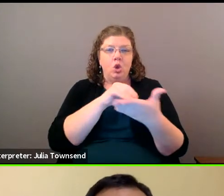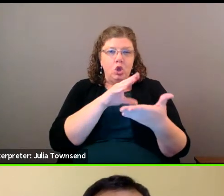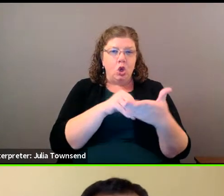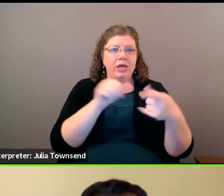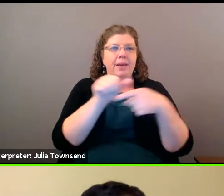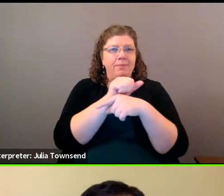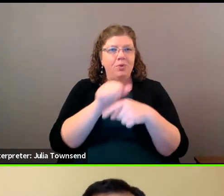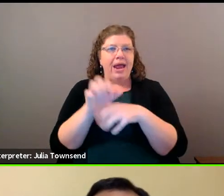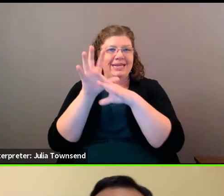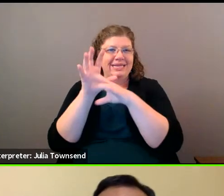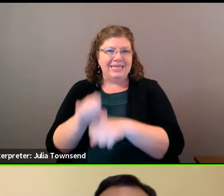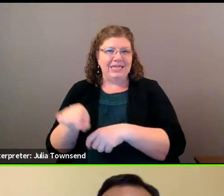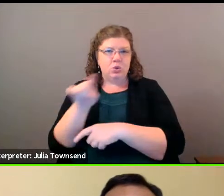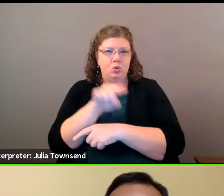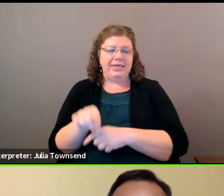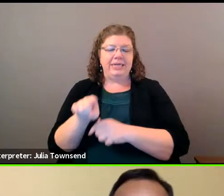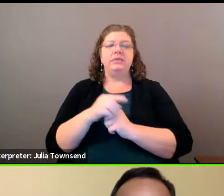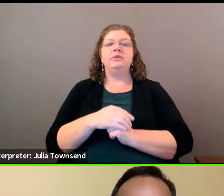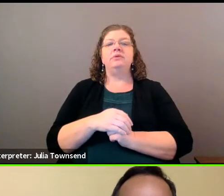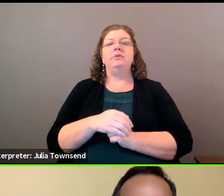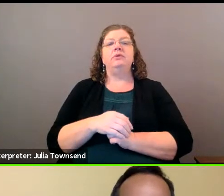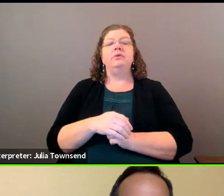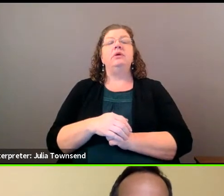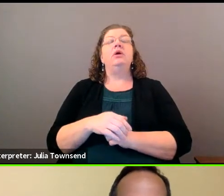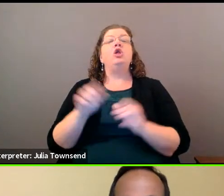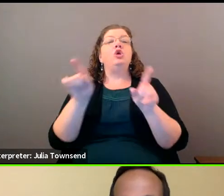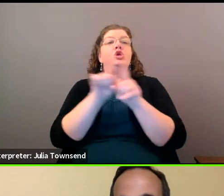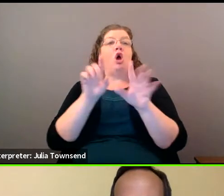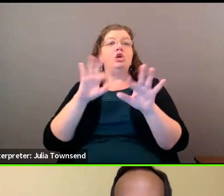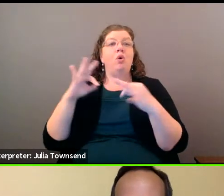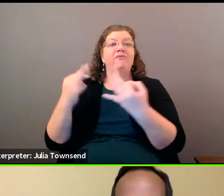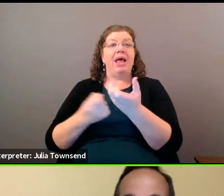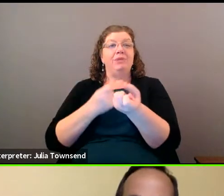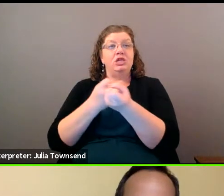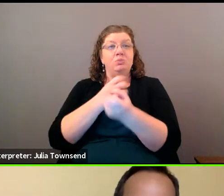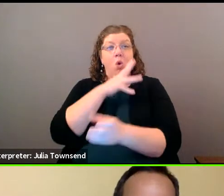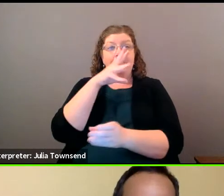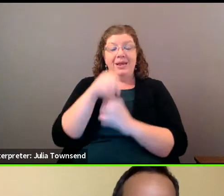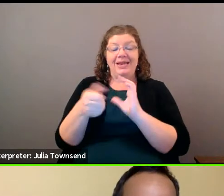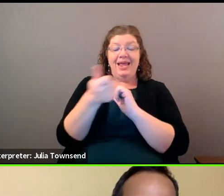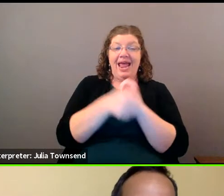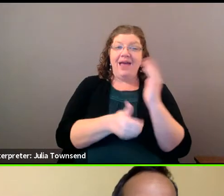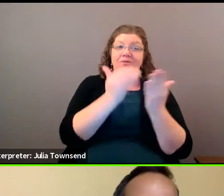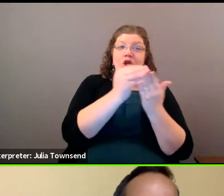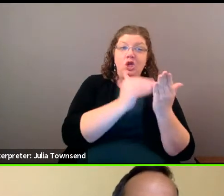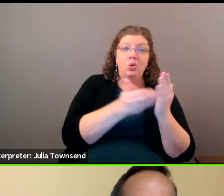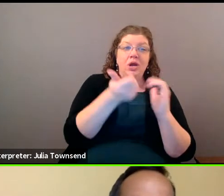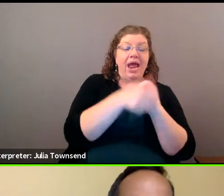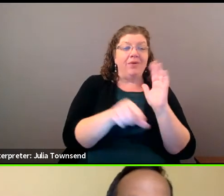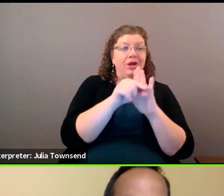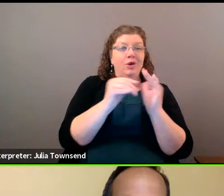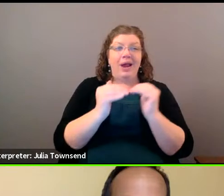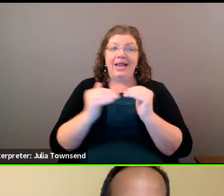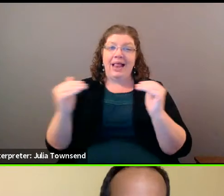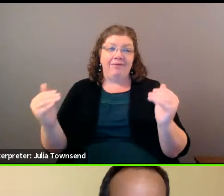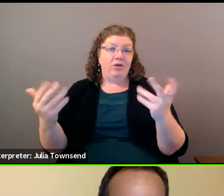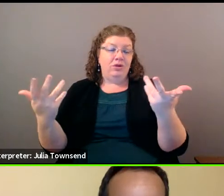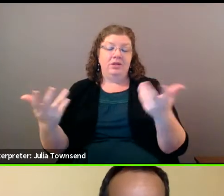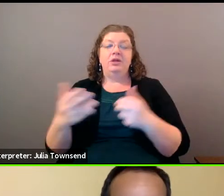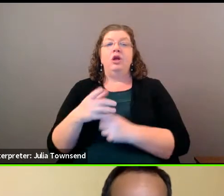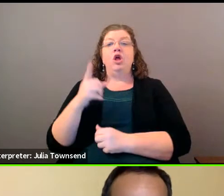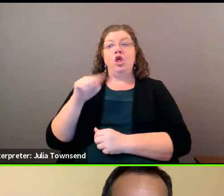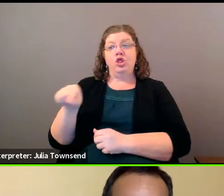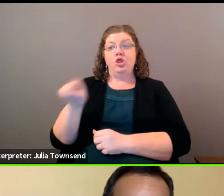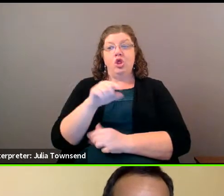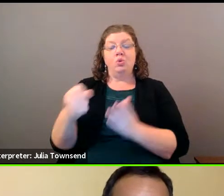routines. There are also family supports built in for every unit of every grade level. And those supports